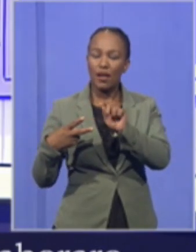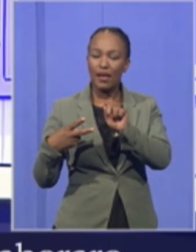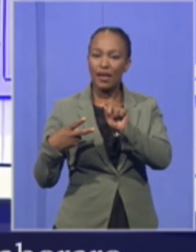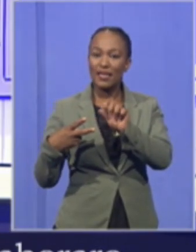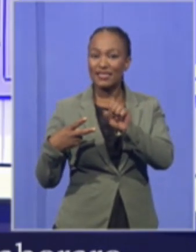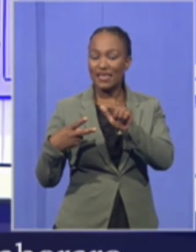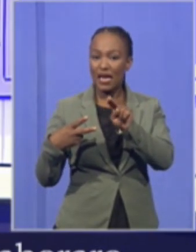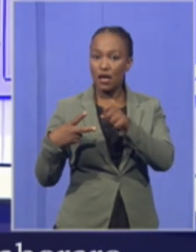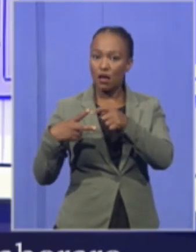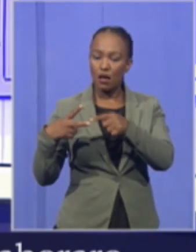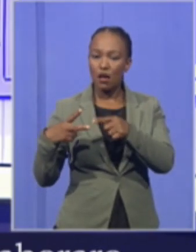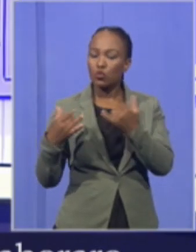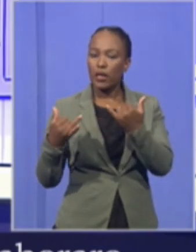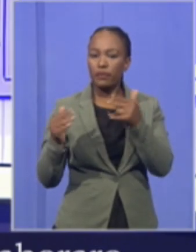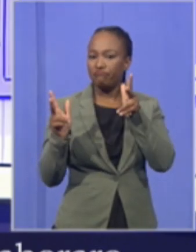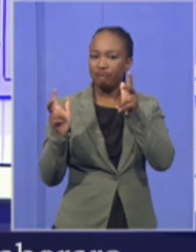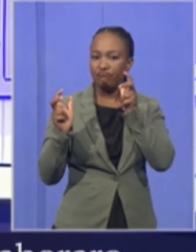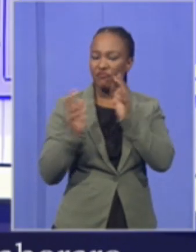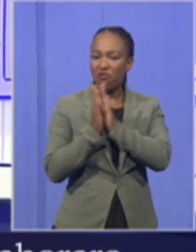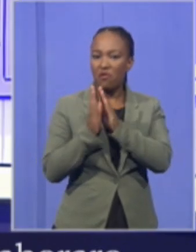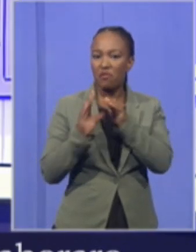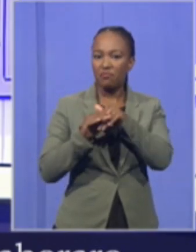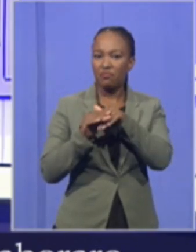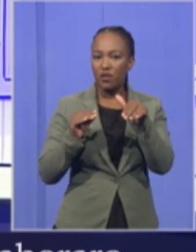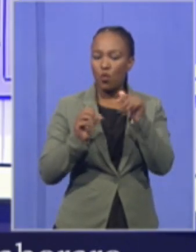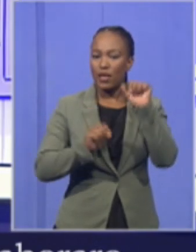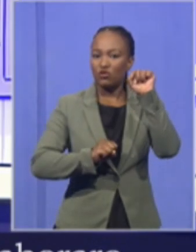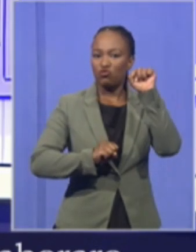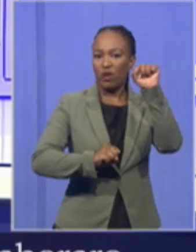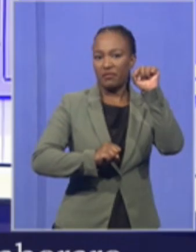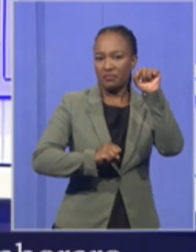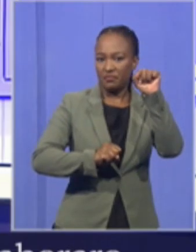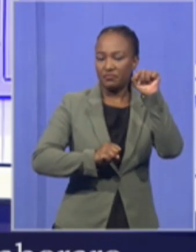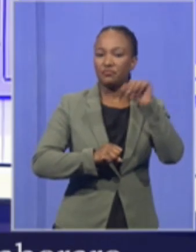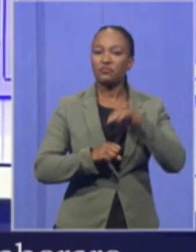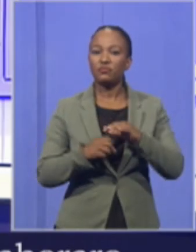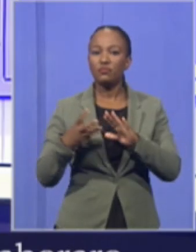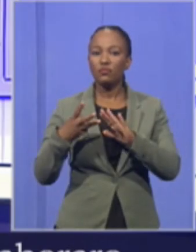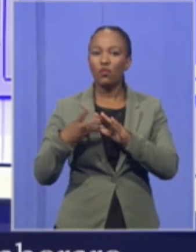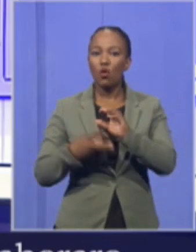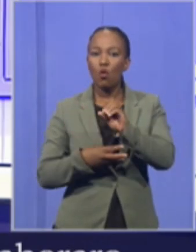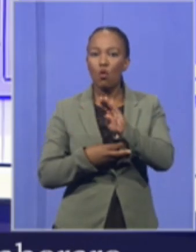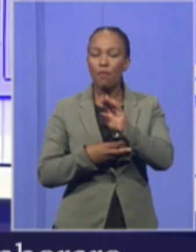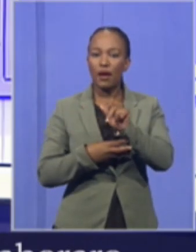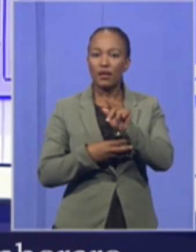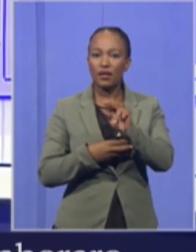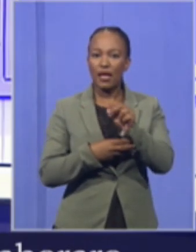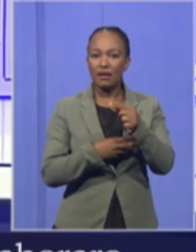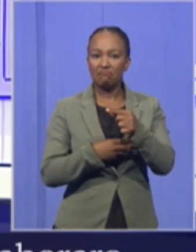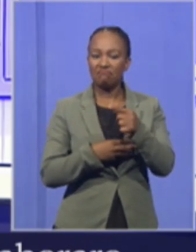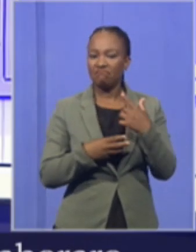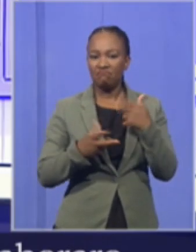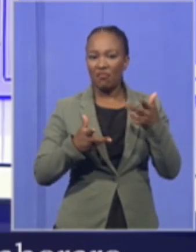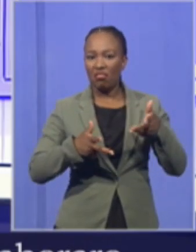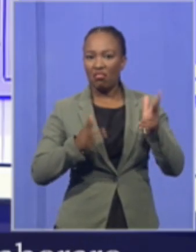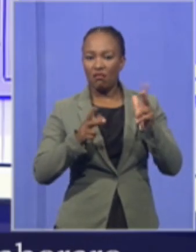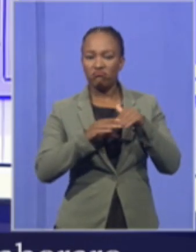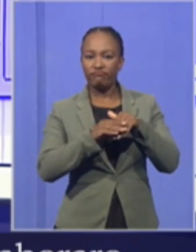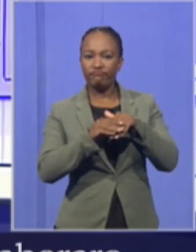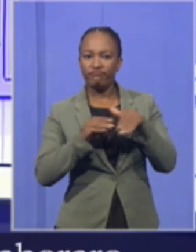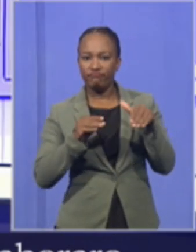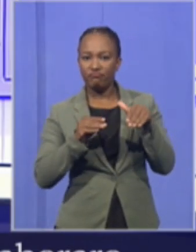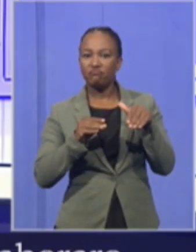go reetsa kopo ya bone ka ntlha ya strike sa badiri ba kgotlatshekelo. O bakeng Segwabe o phuagantse beili fa amogelang jama a